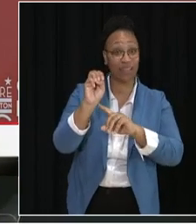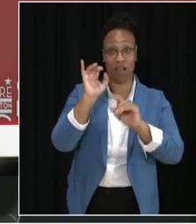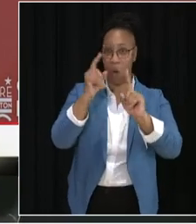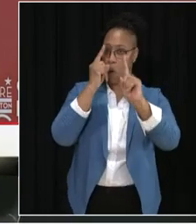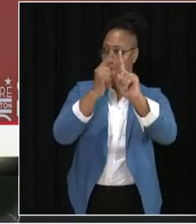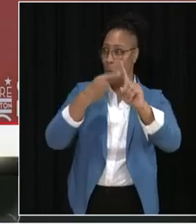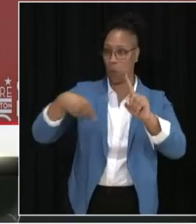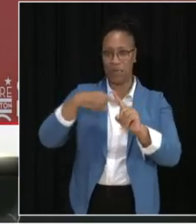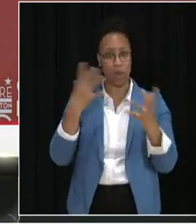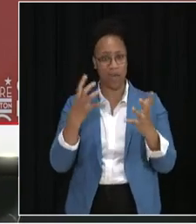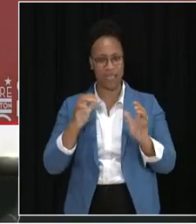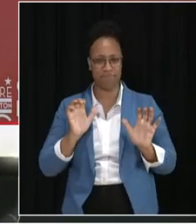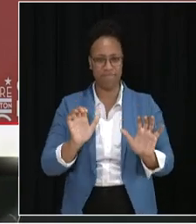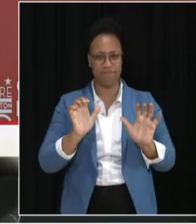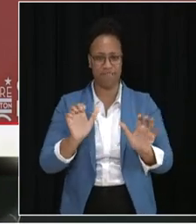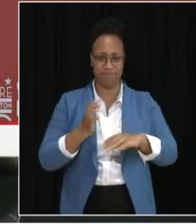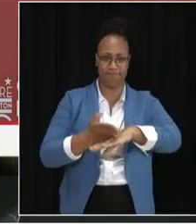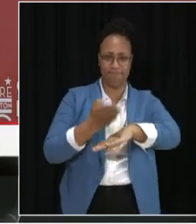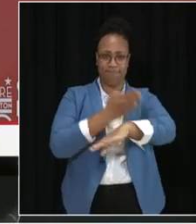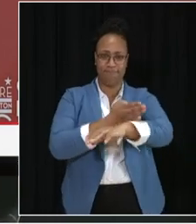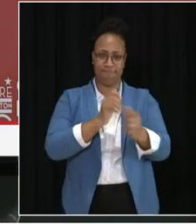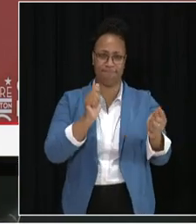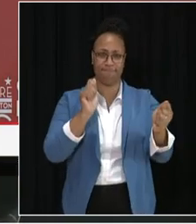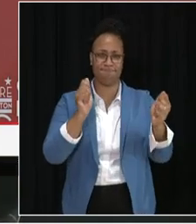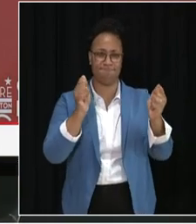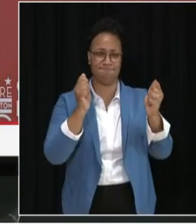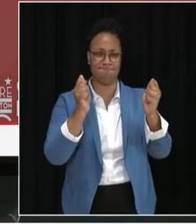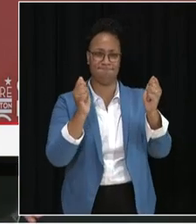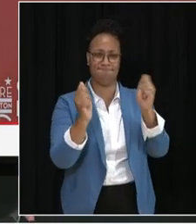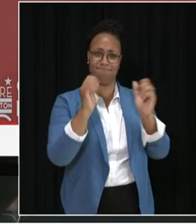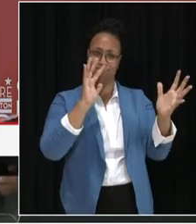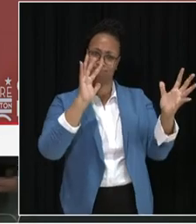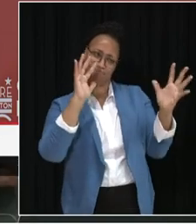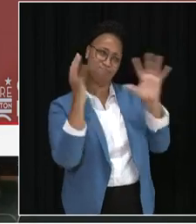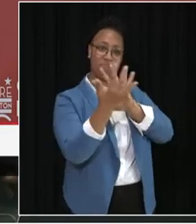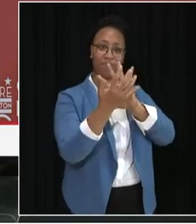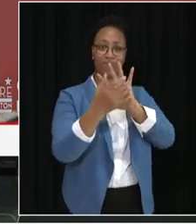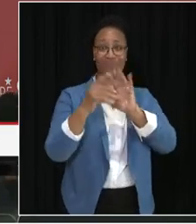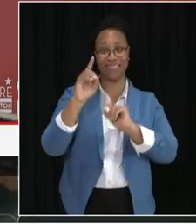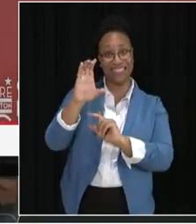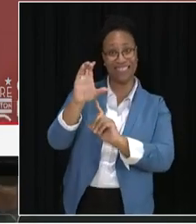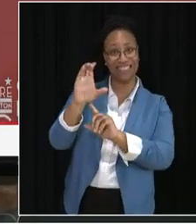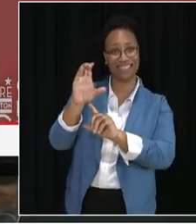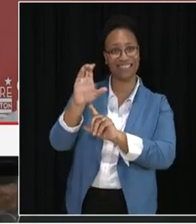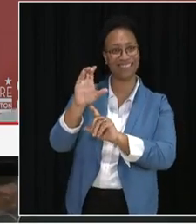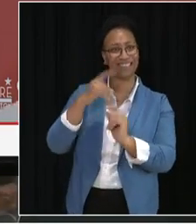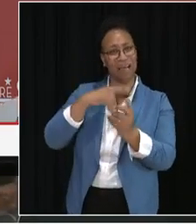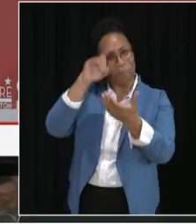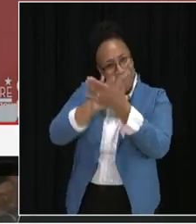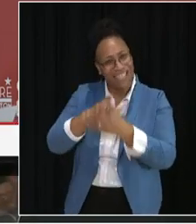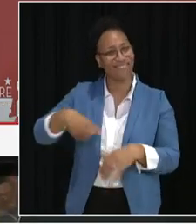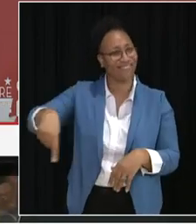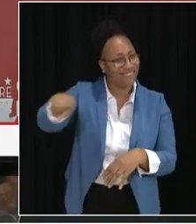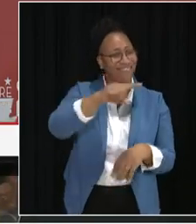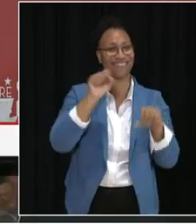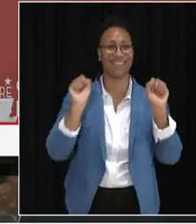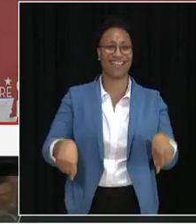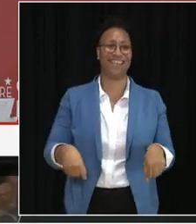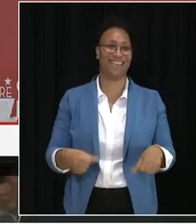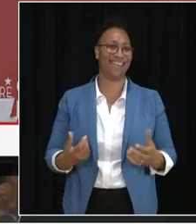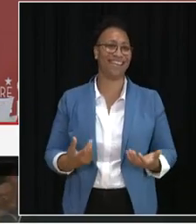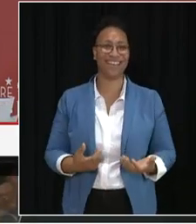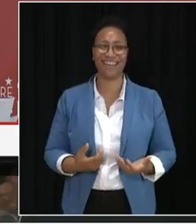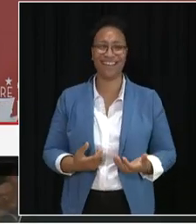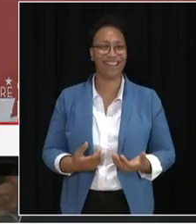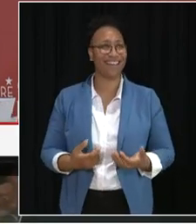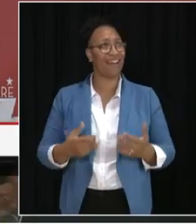States of America. And I believe we can do it. Don't you? All right. And Bard is going to be a place where kids